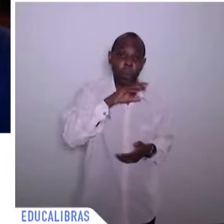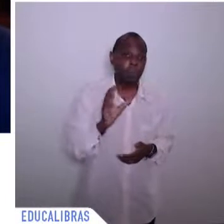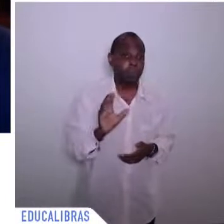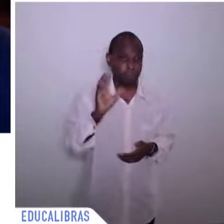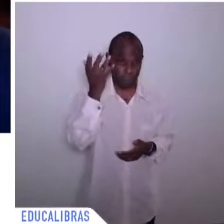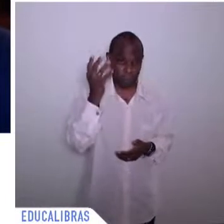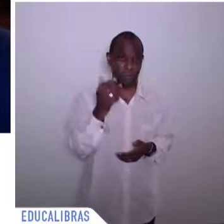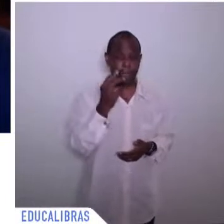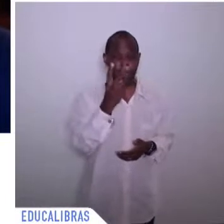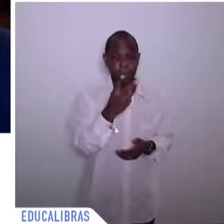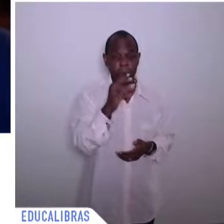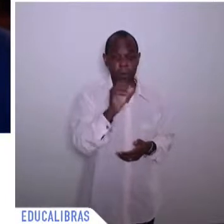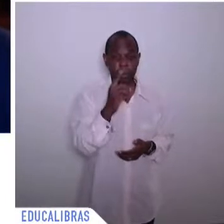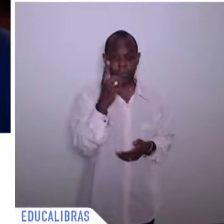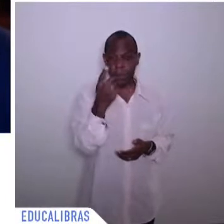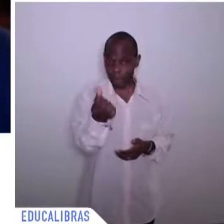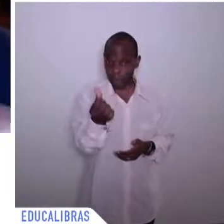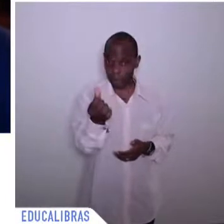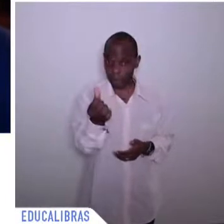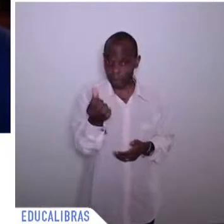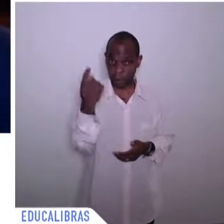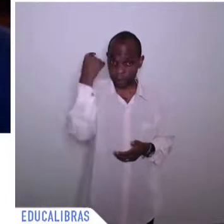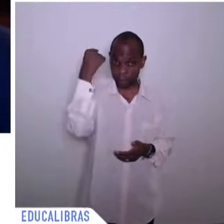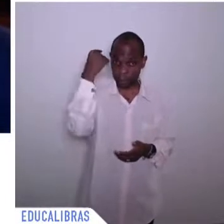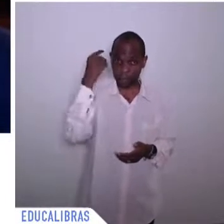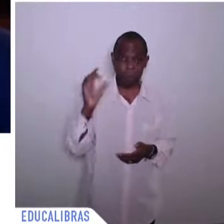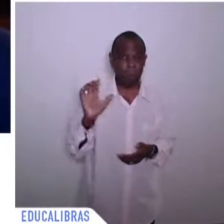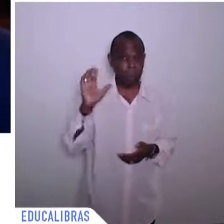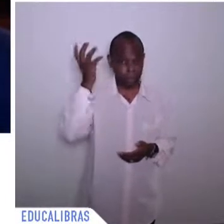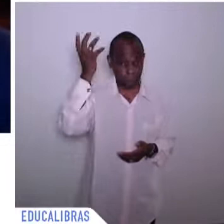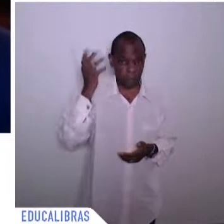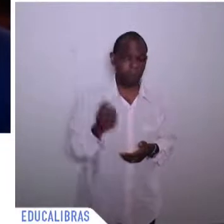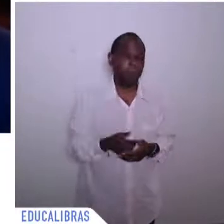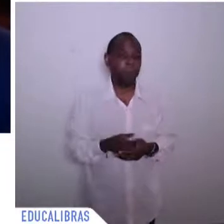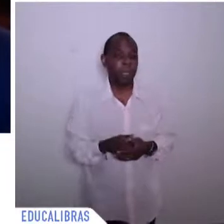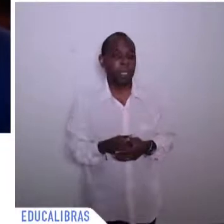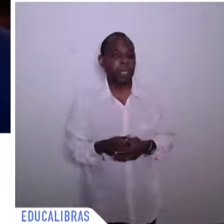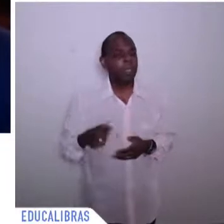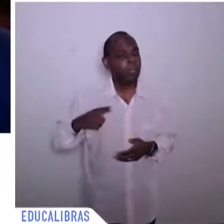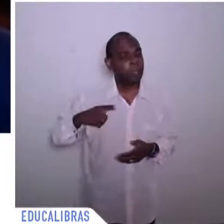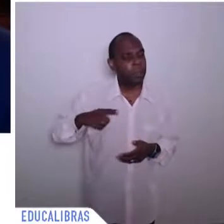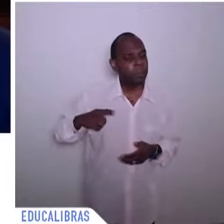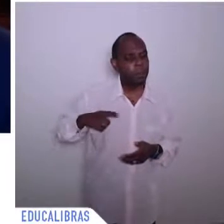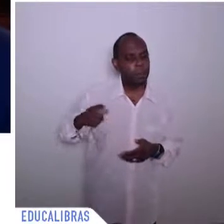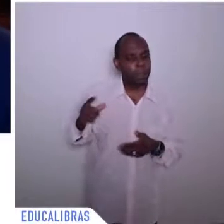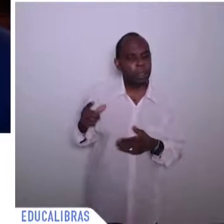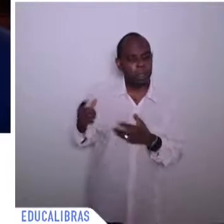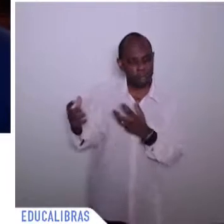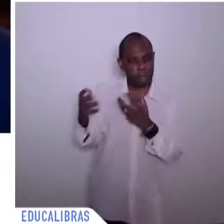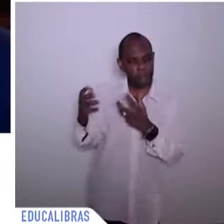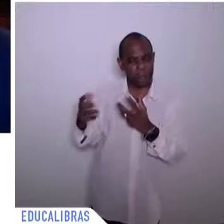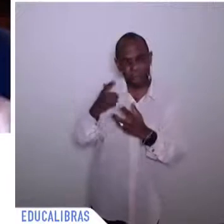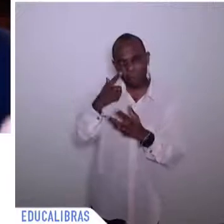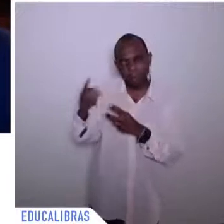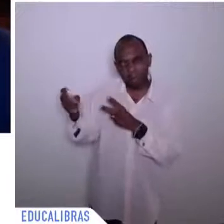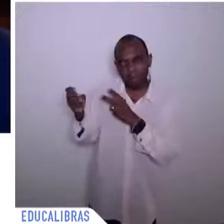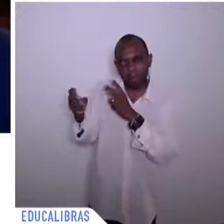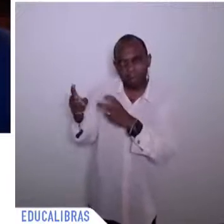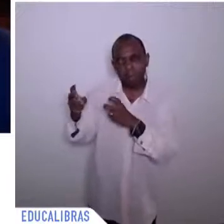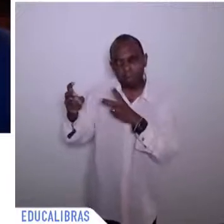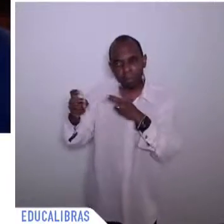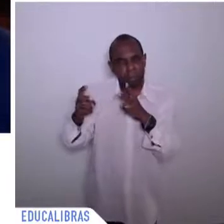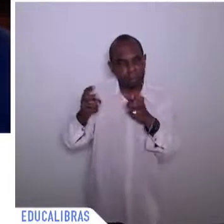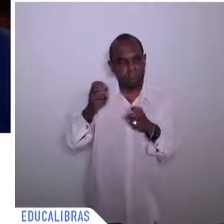frustrating sides of this, and I'm going to continue carrying out this research just to find out what happens, is